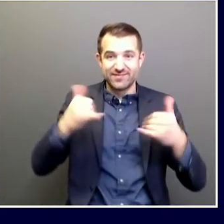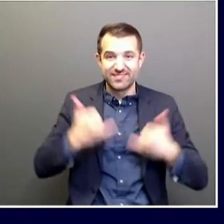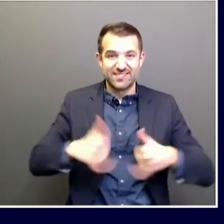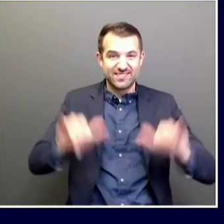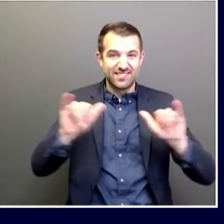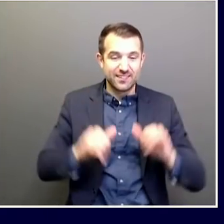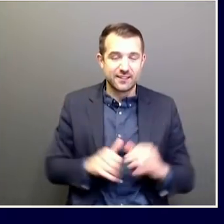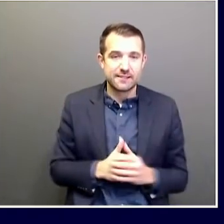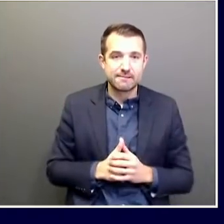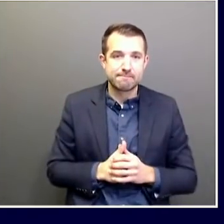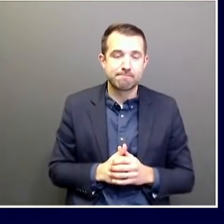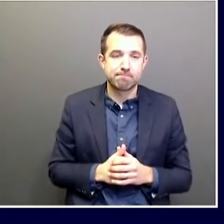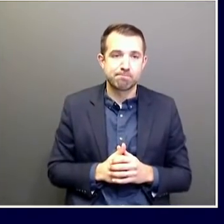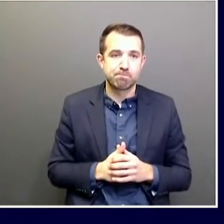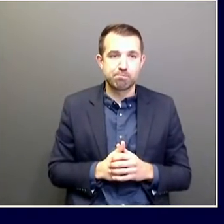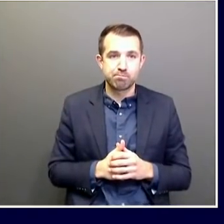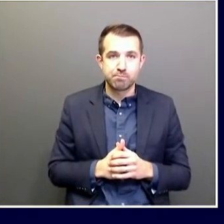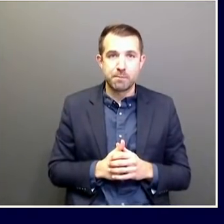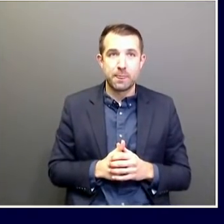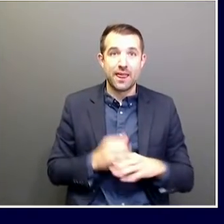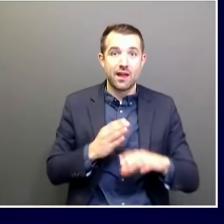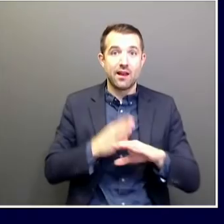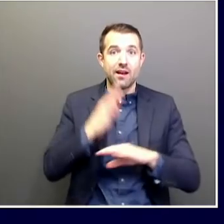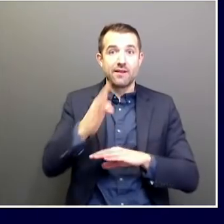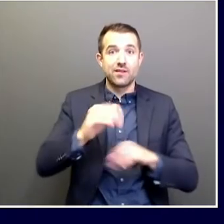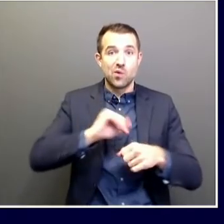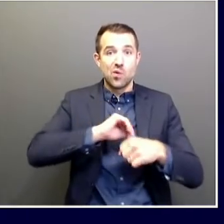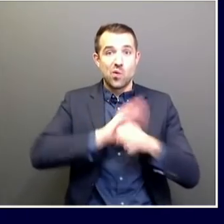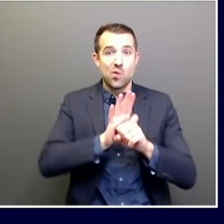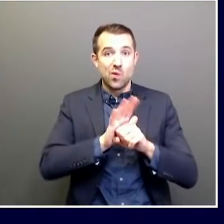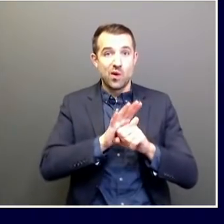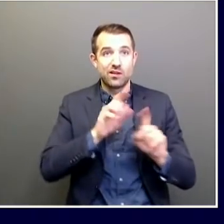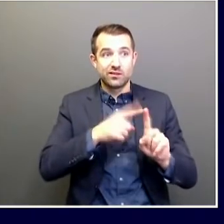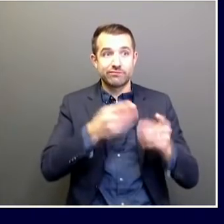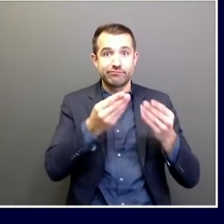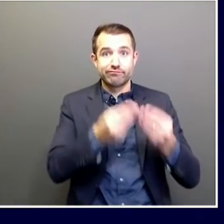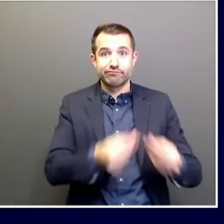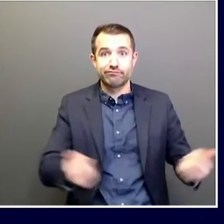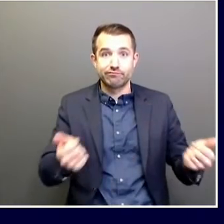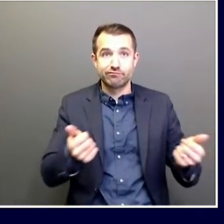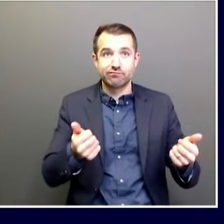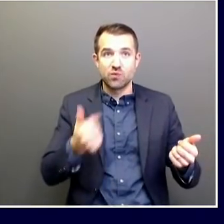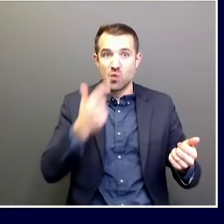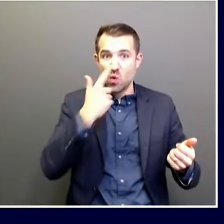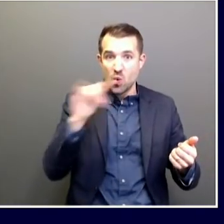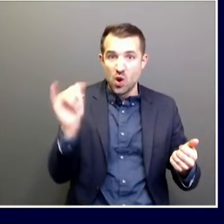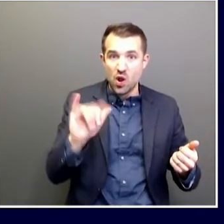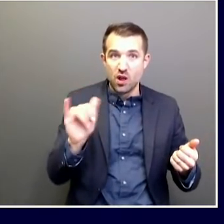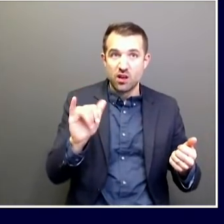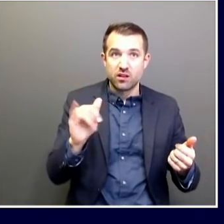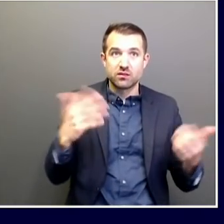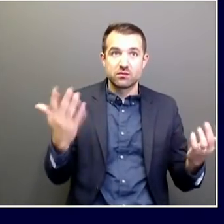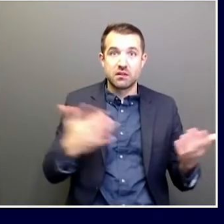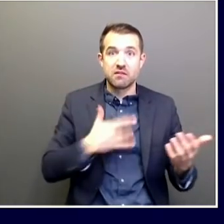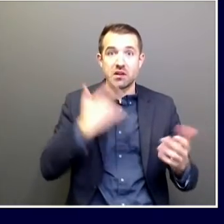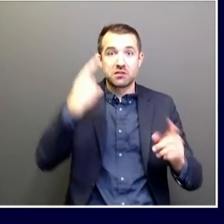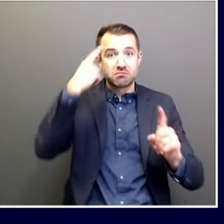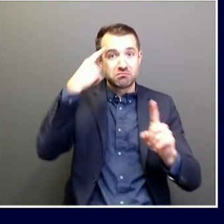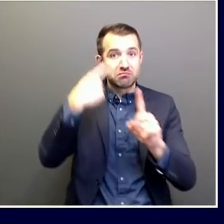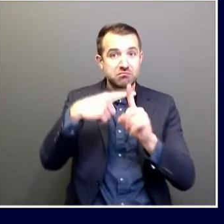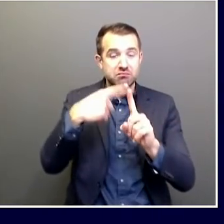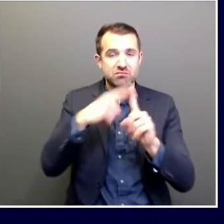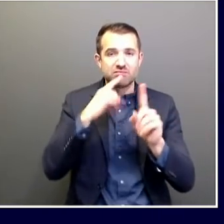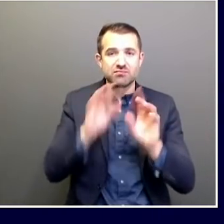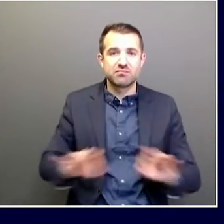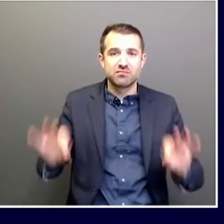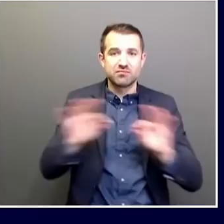about what a post-COVID future looks like from a societal, from a public health, from a planning perspective, right now we're